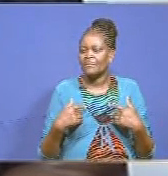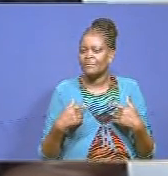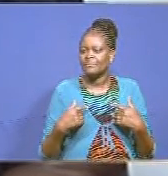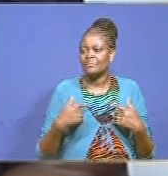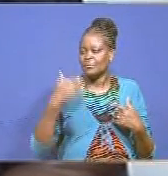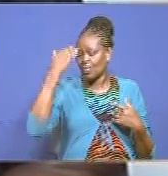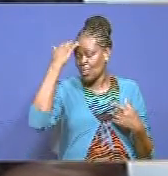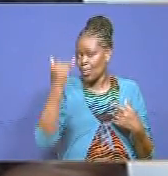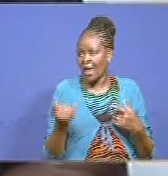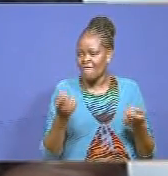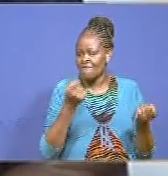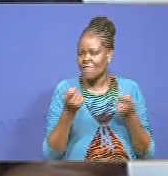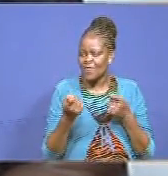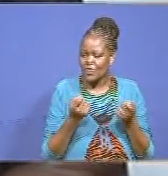you see,